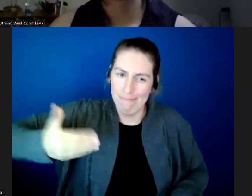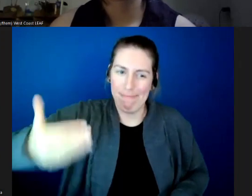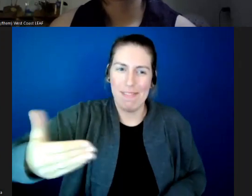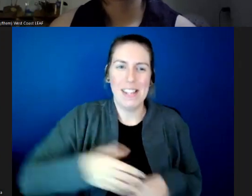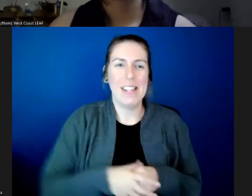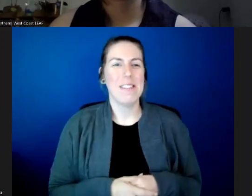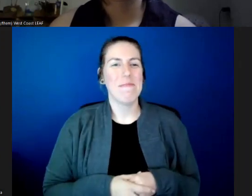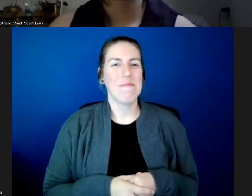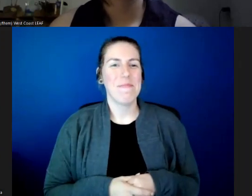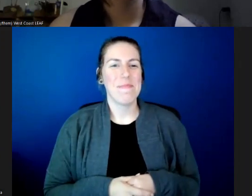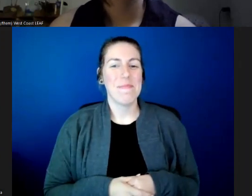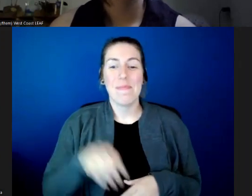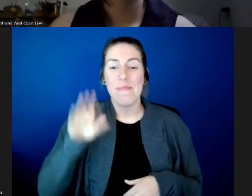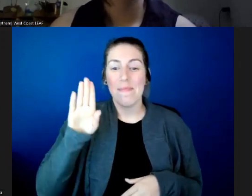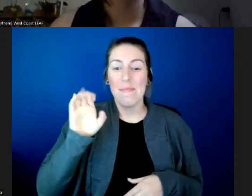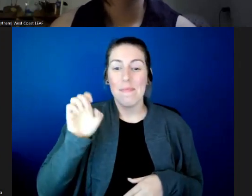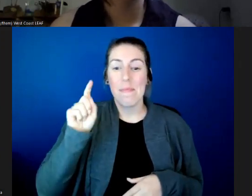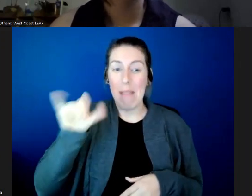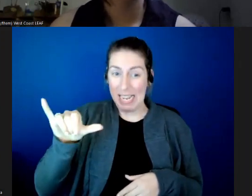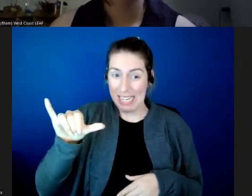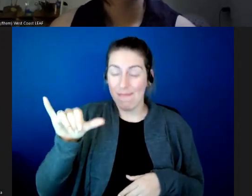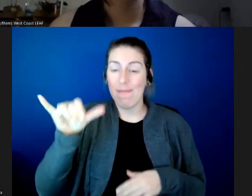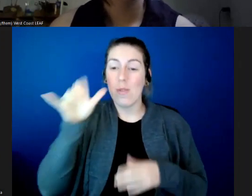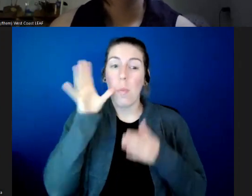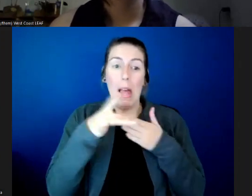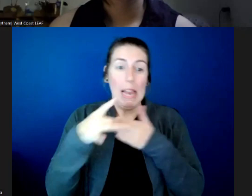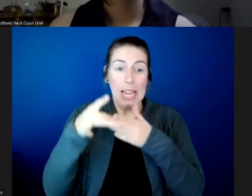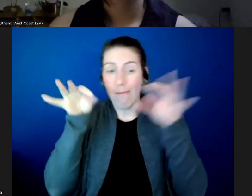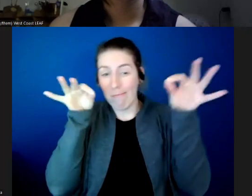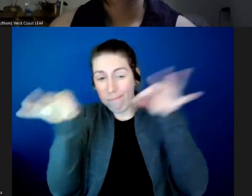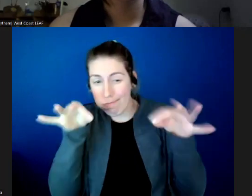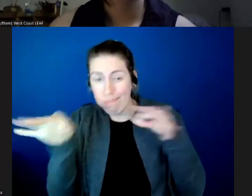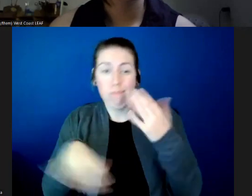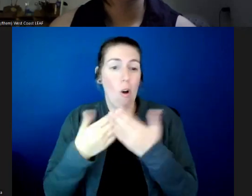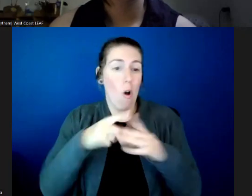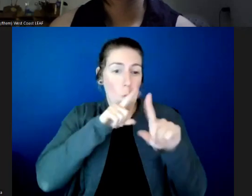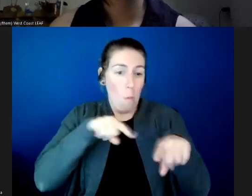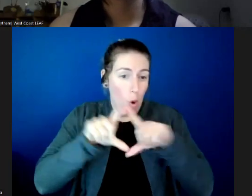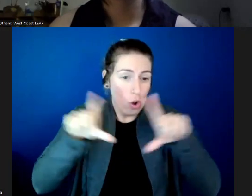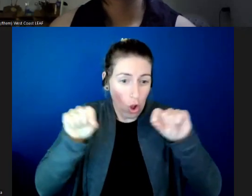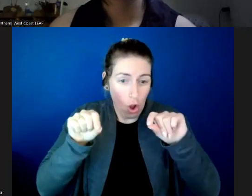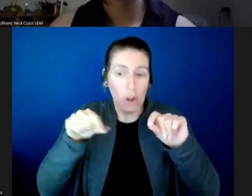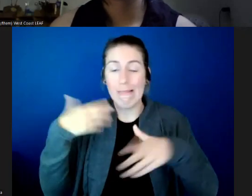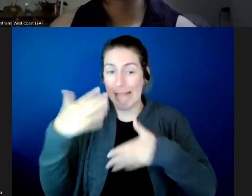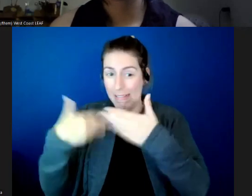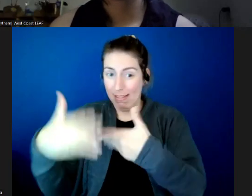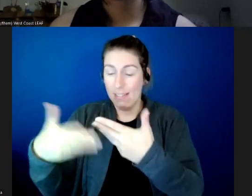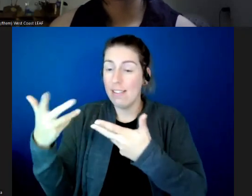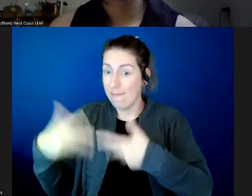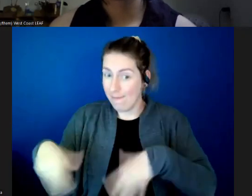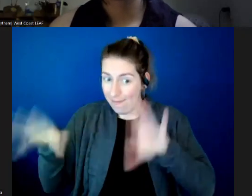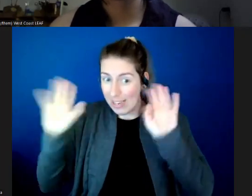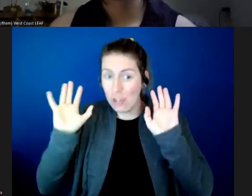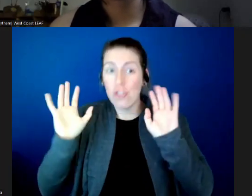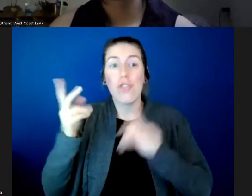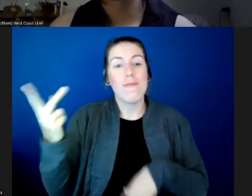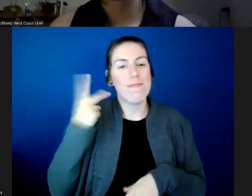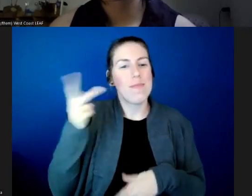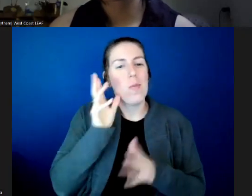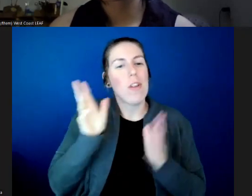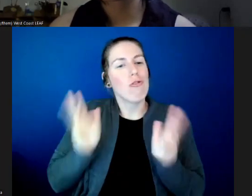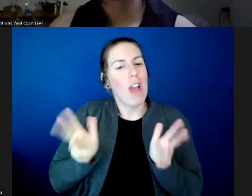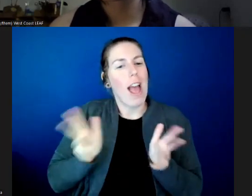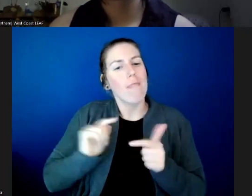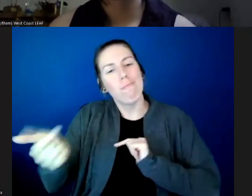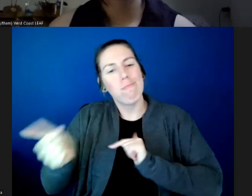will be passing on to Bety, who will be leading you through the report card. And then, you know, when her and I chat, for